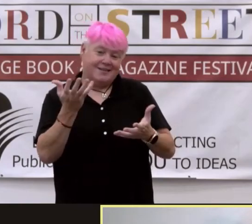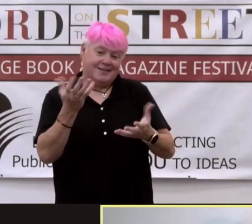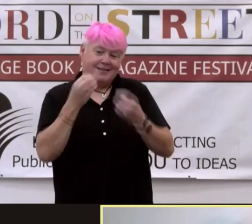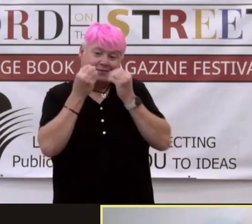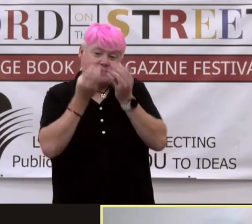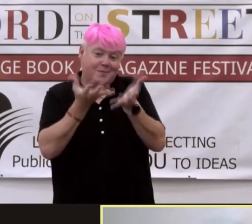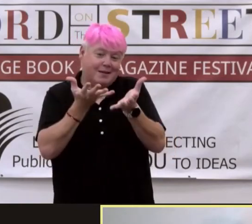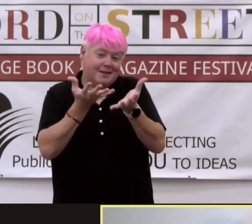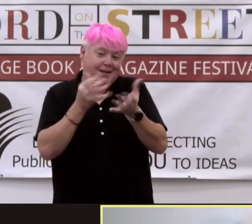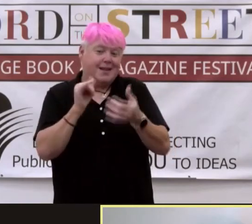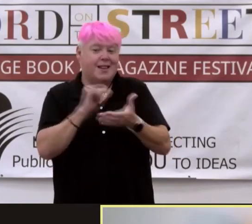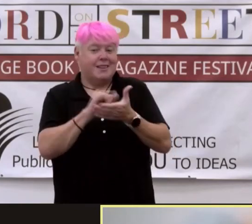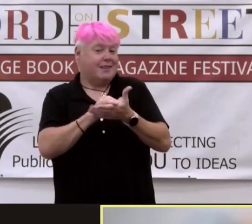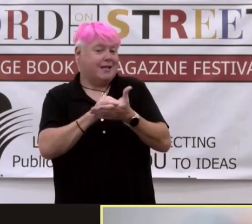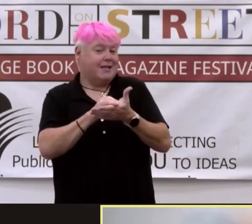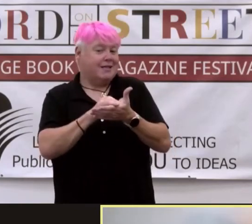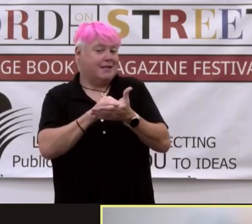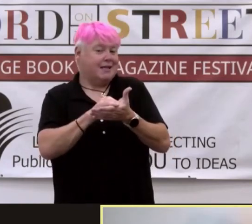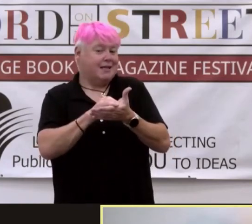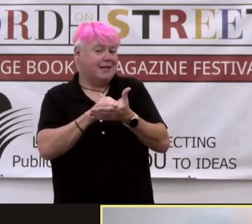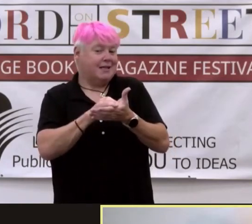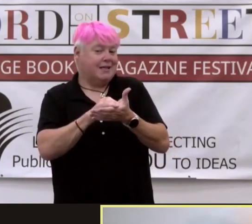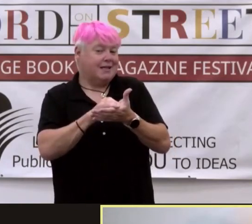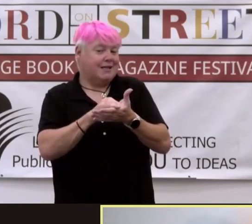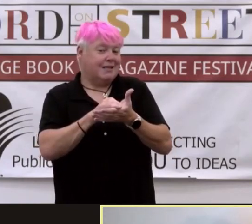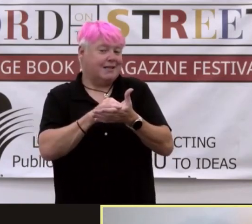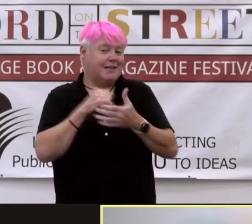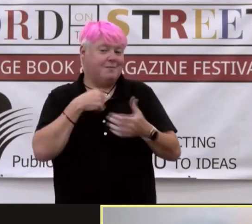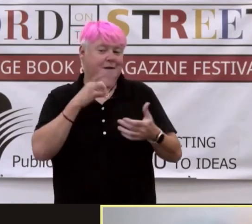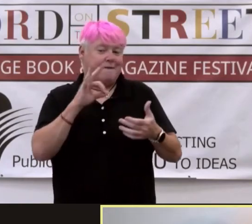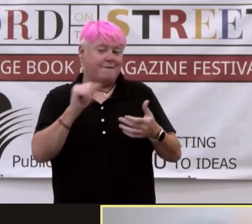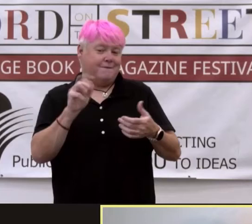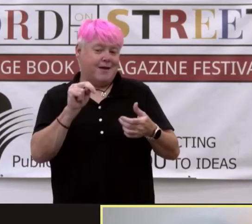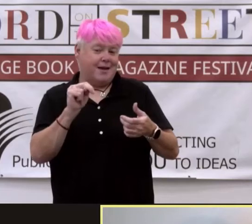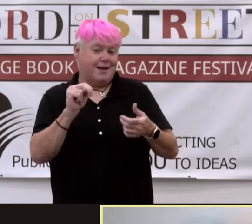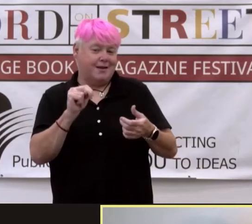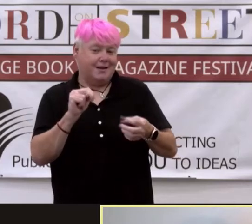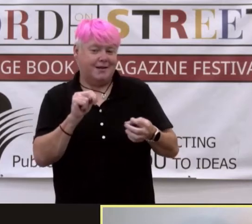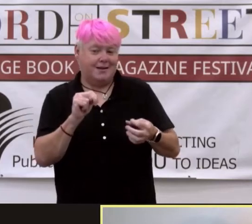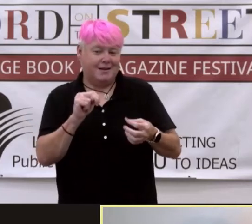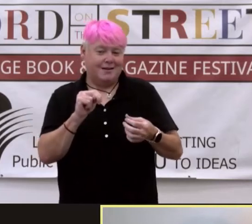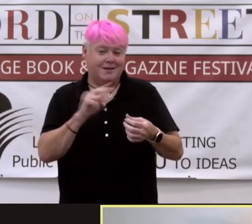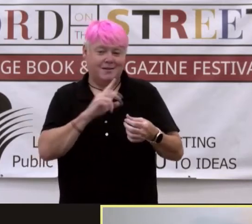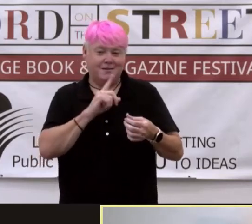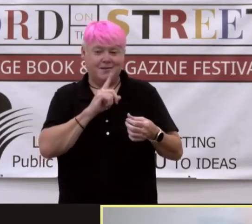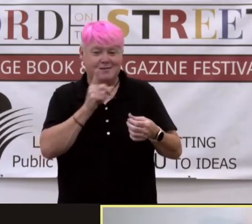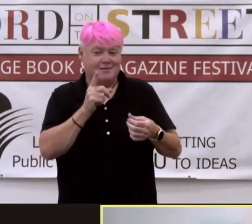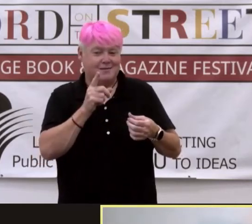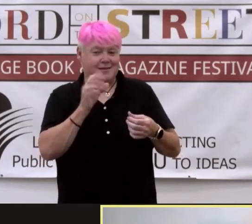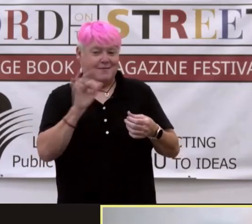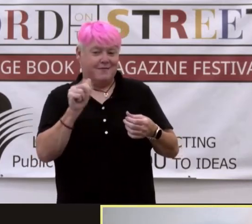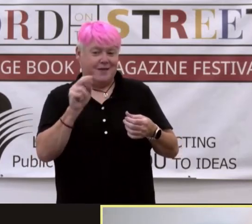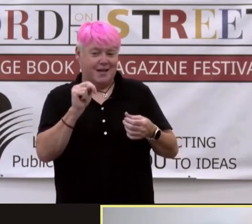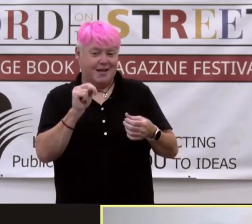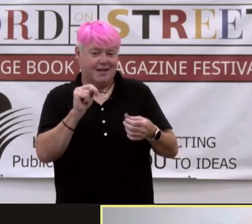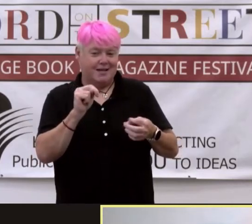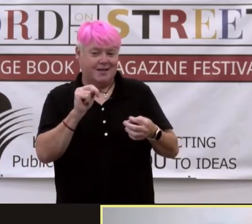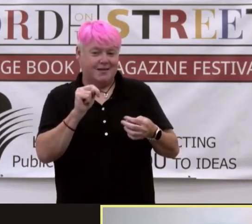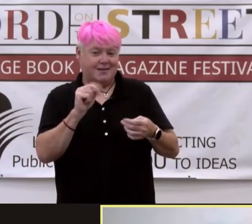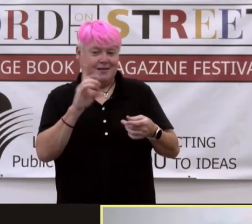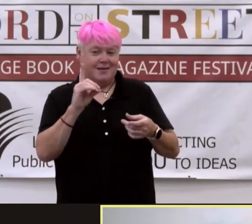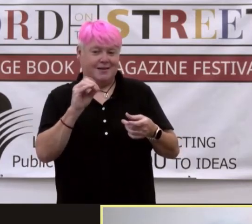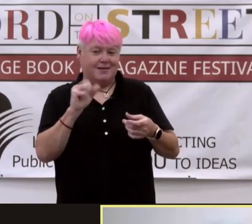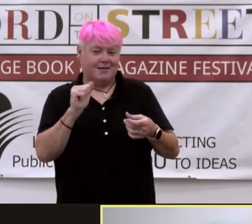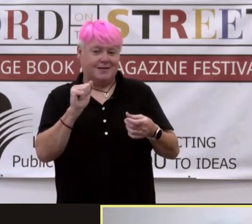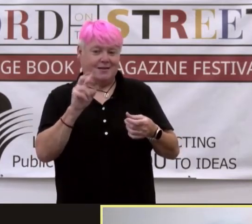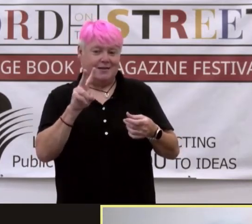like, I'm just about to say I'm a fan. And then I'm like, what's his name? Am I really a fan? David Fincher, right?